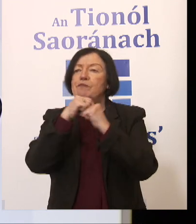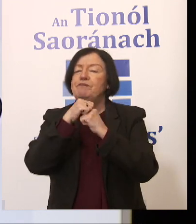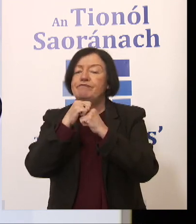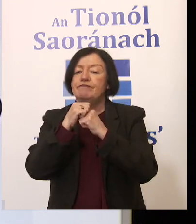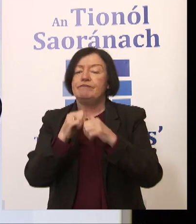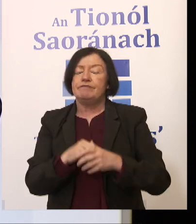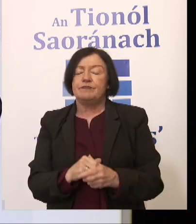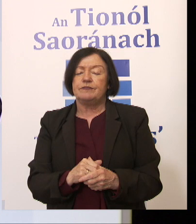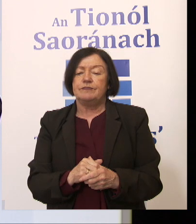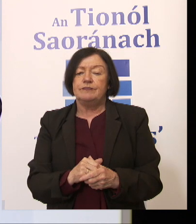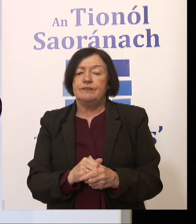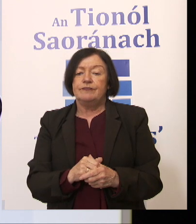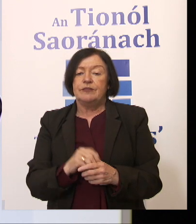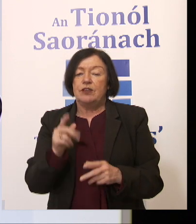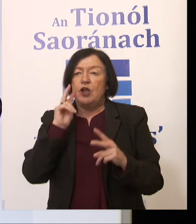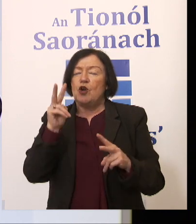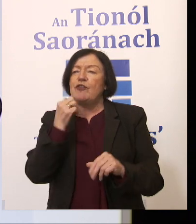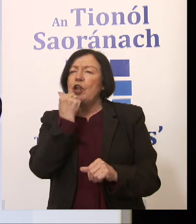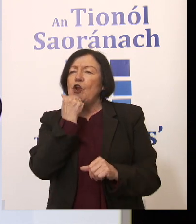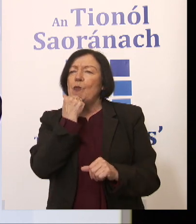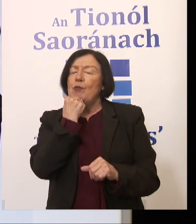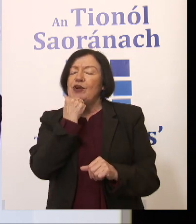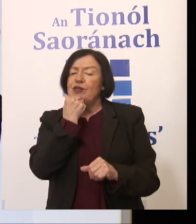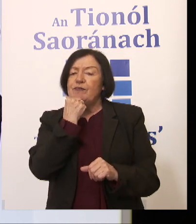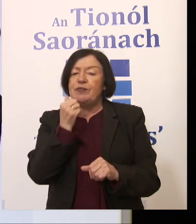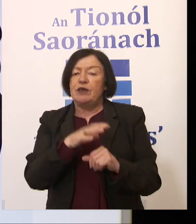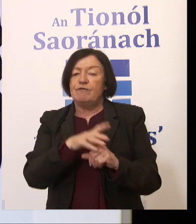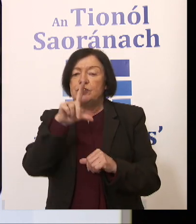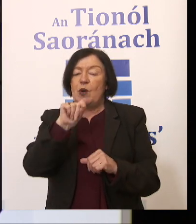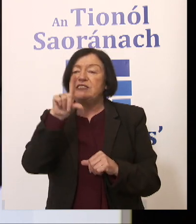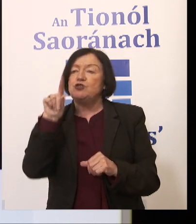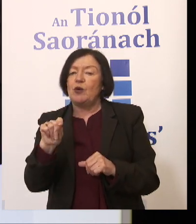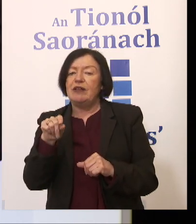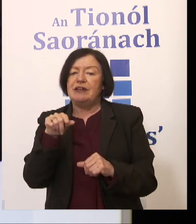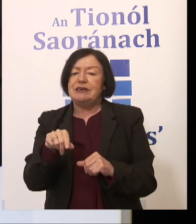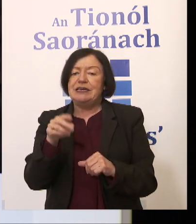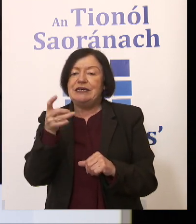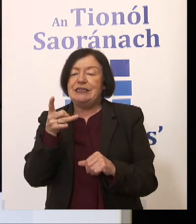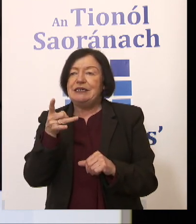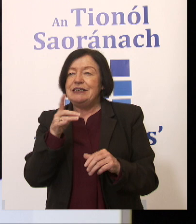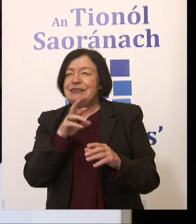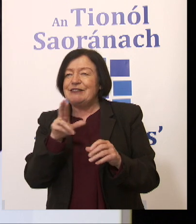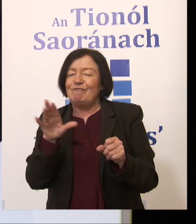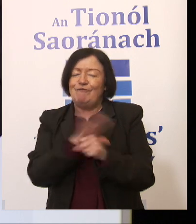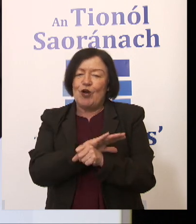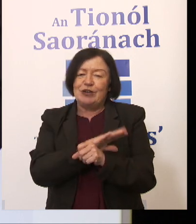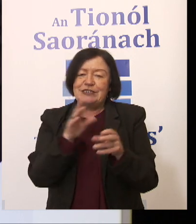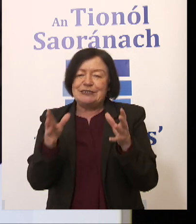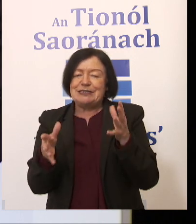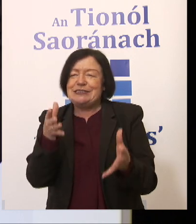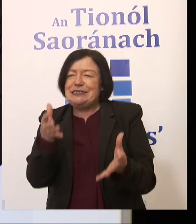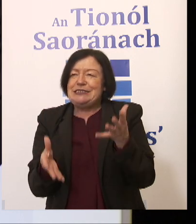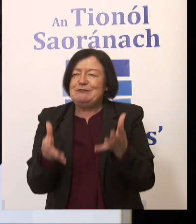If you look at the figures for 2020, it's a little bit misrepresentative to a certain